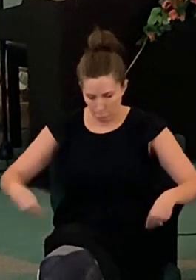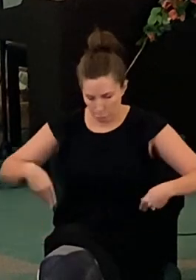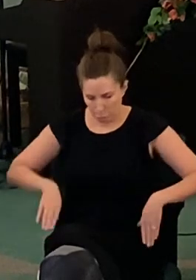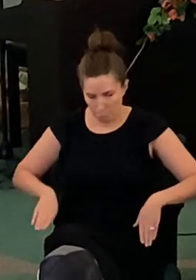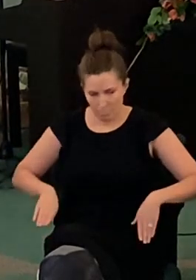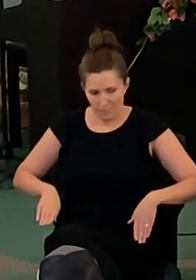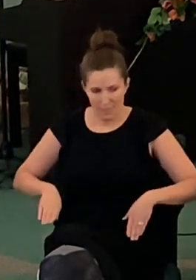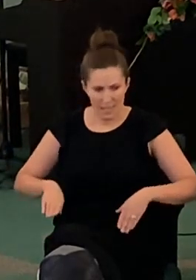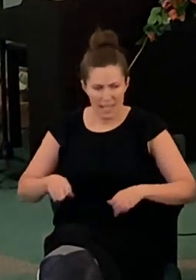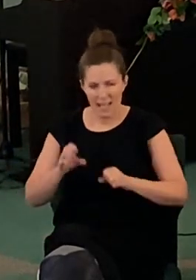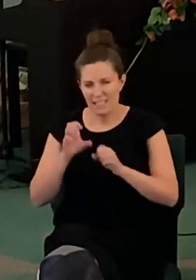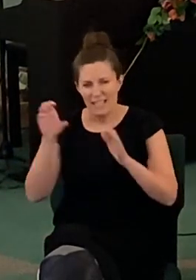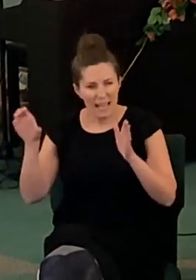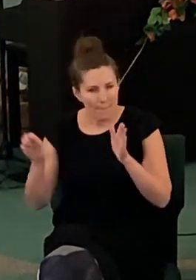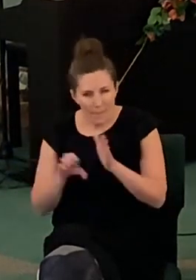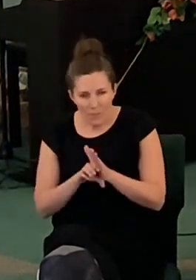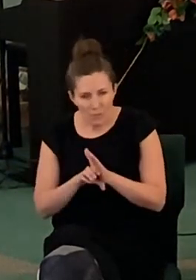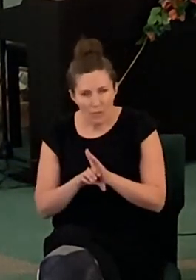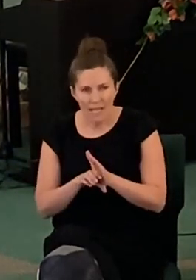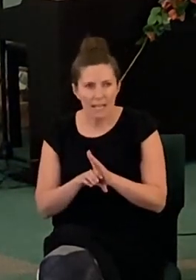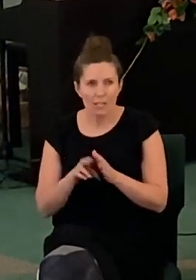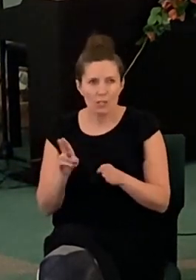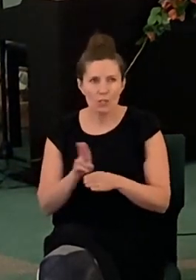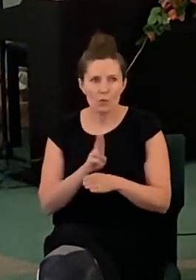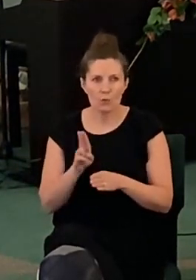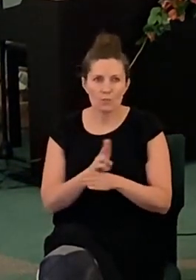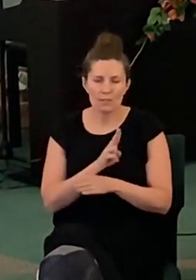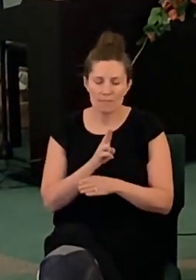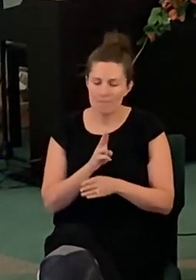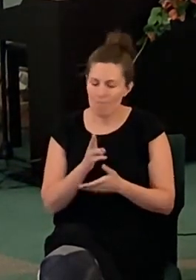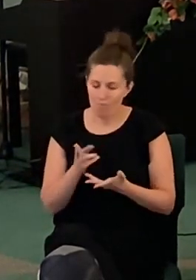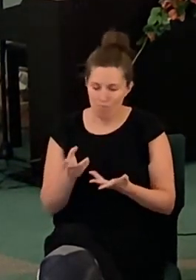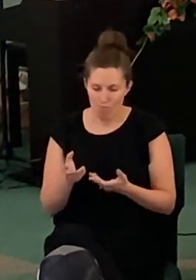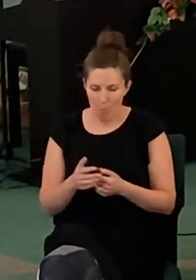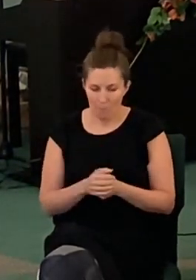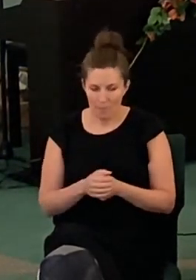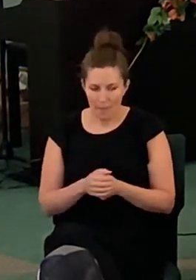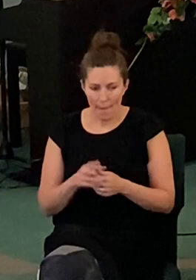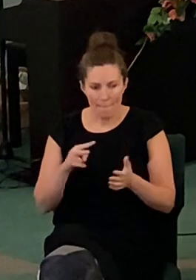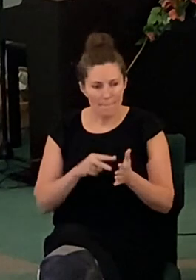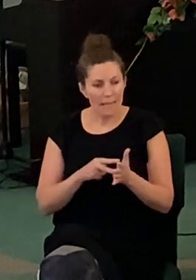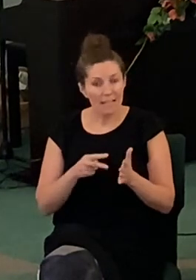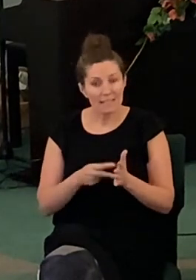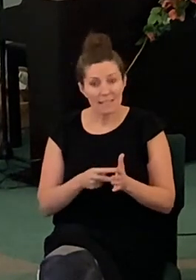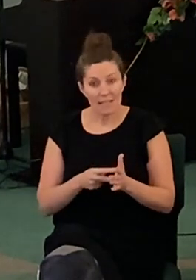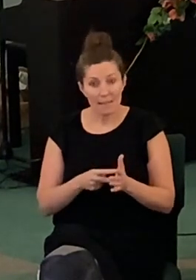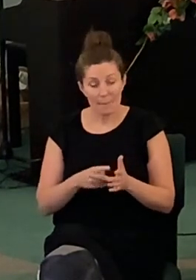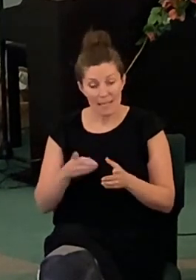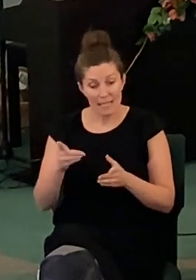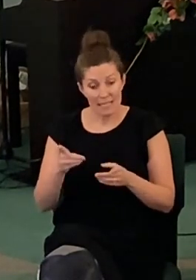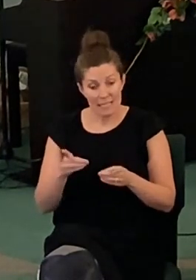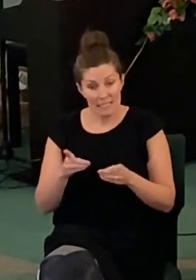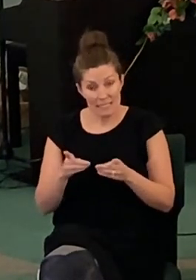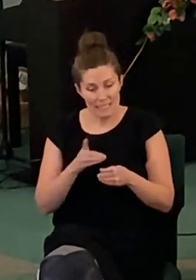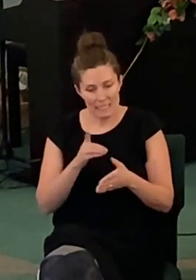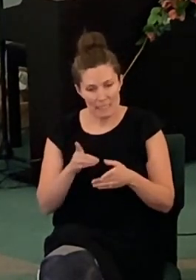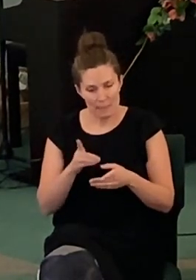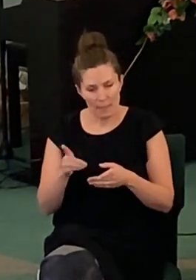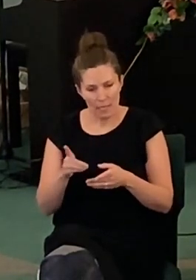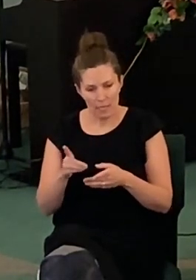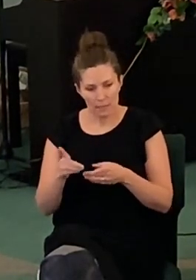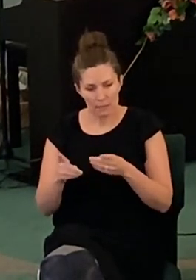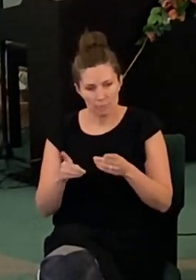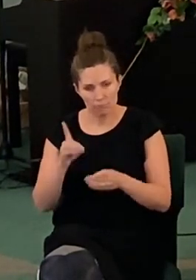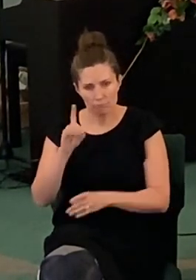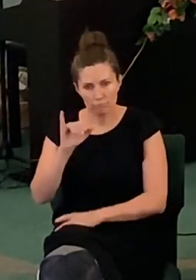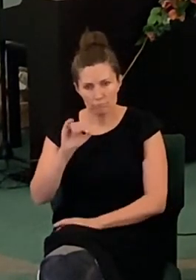It's a metaphorical way of telling them to monitor their thought process, to be disciplined in their thinking, and to reject all the hindrances